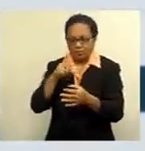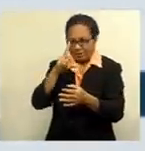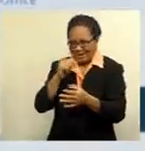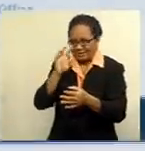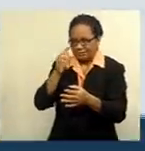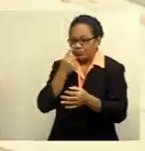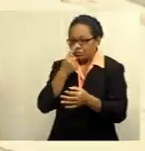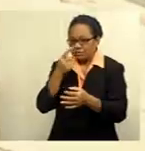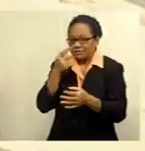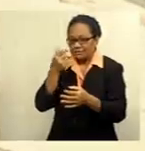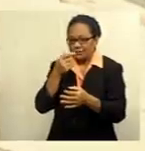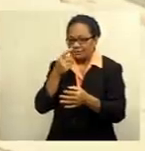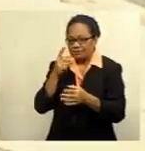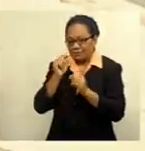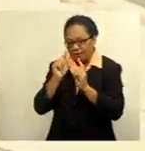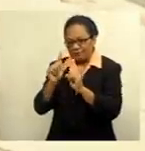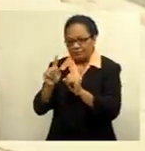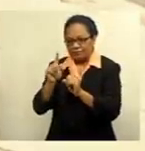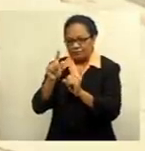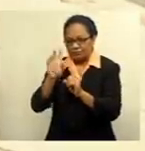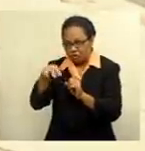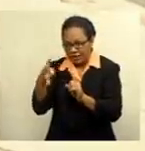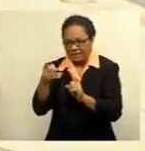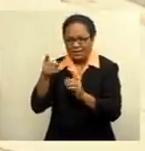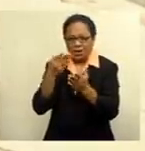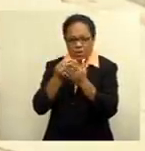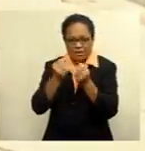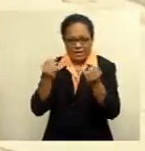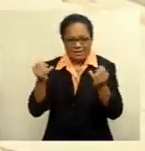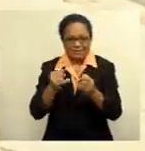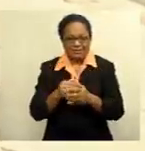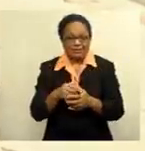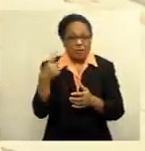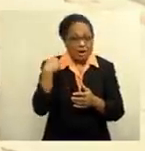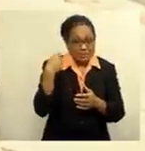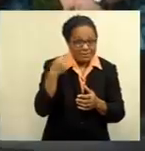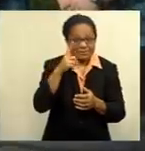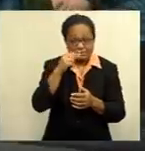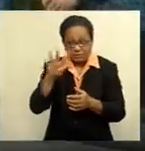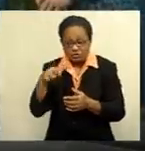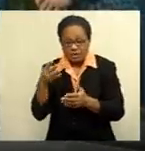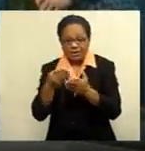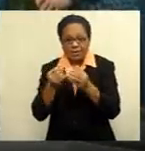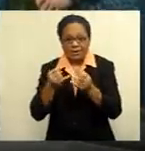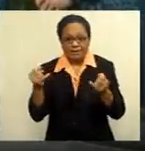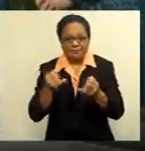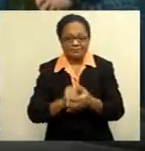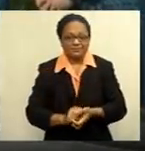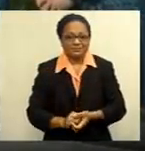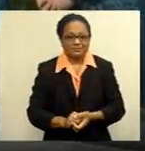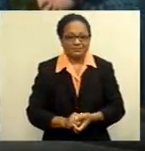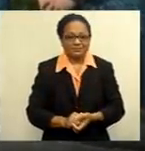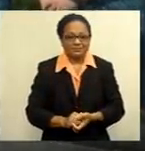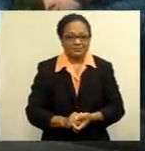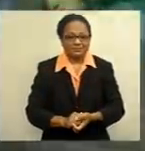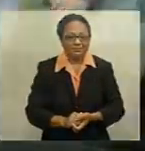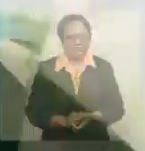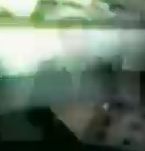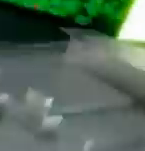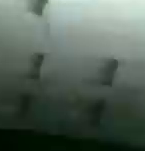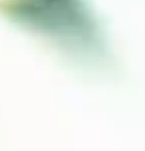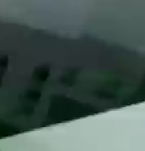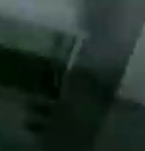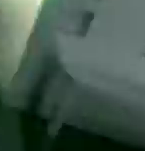assist lessees track the progress of the applications online. Josiah Nunga, FBC News.